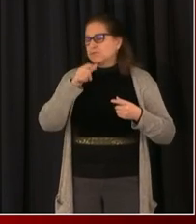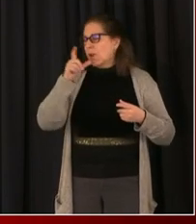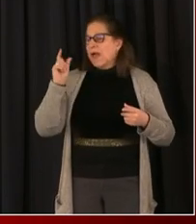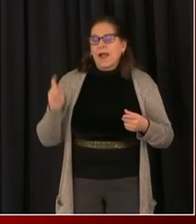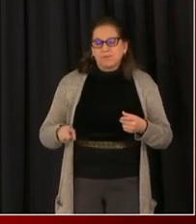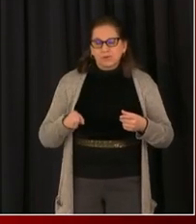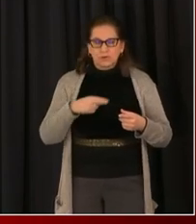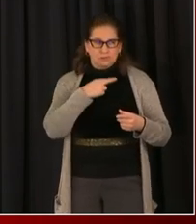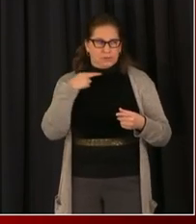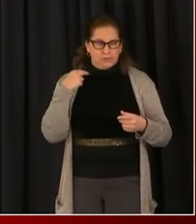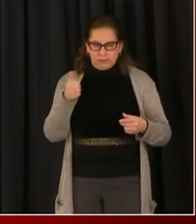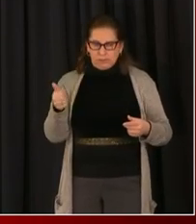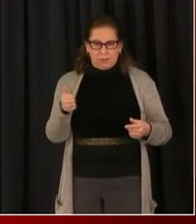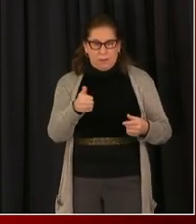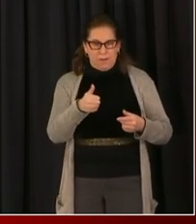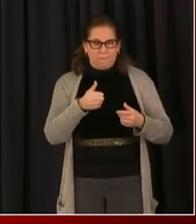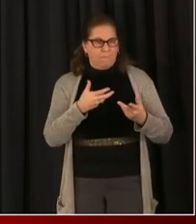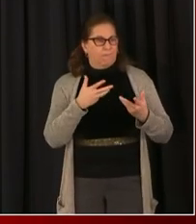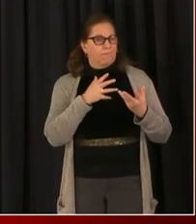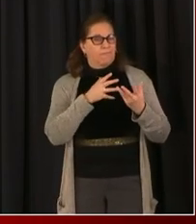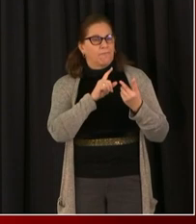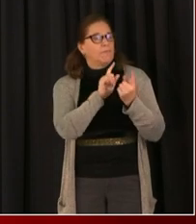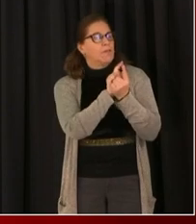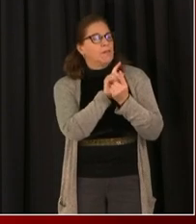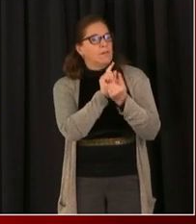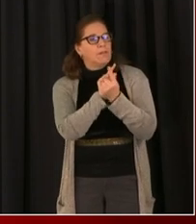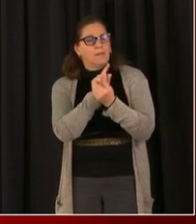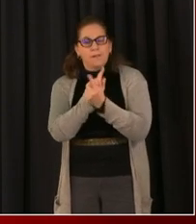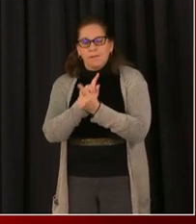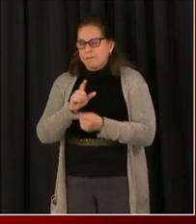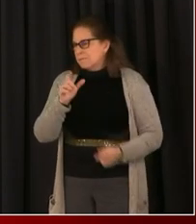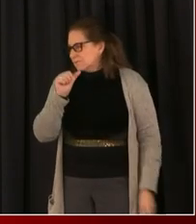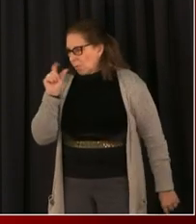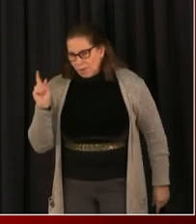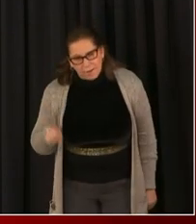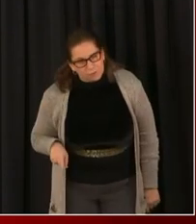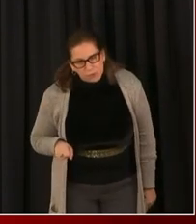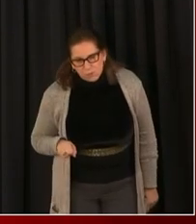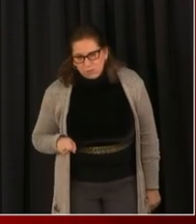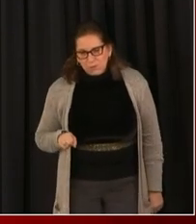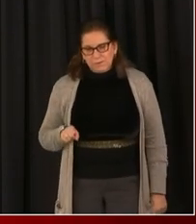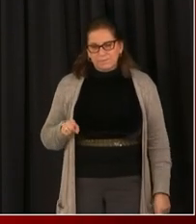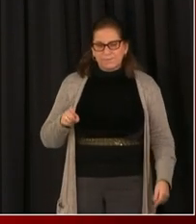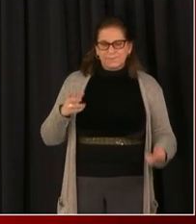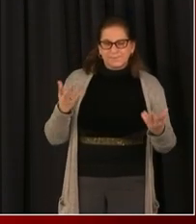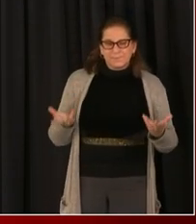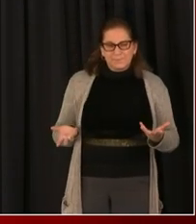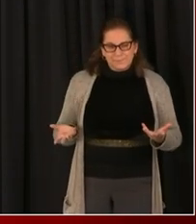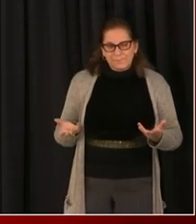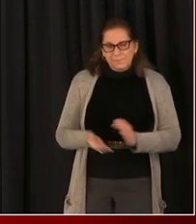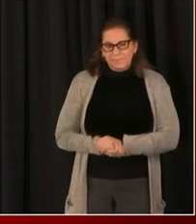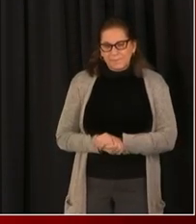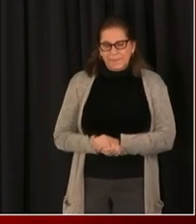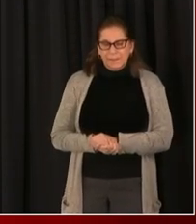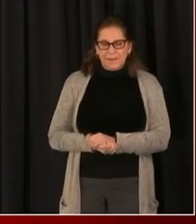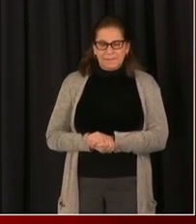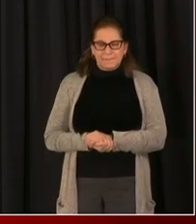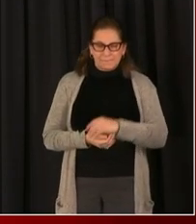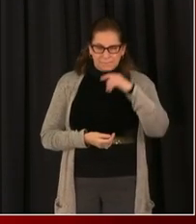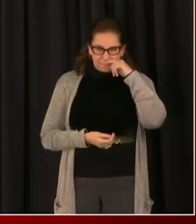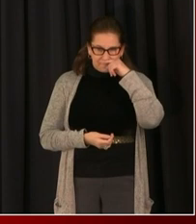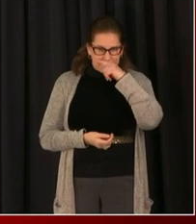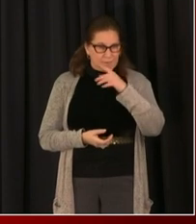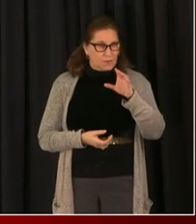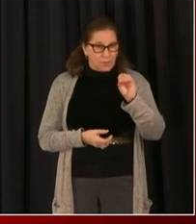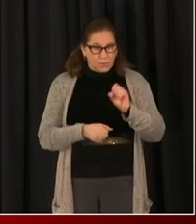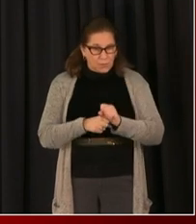and limit your conversations Right. when you're with a coworker. That's just